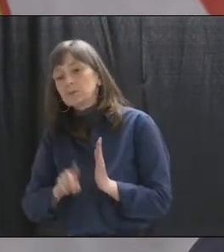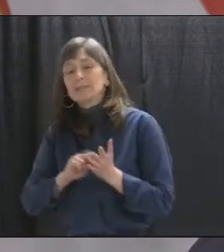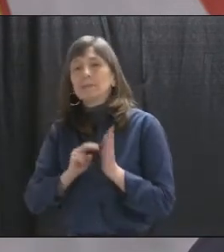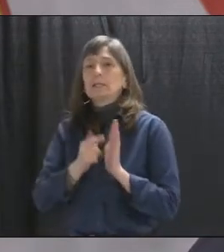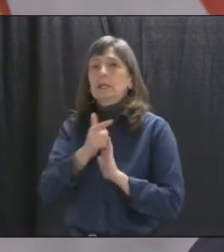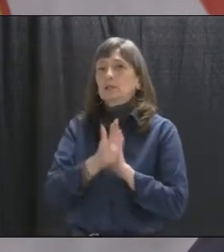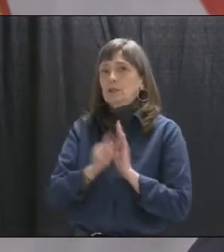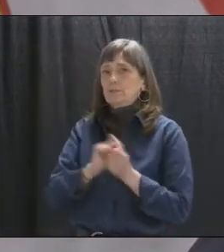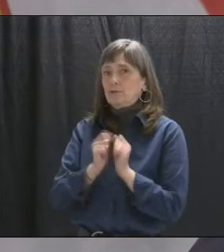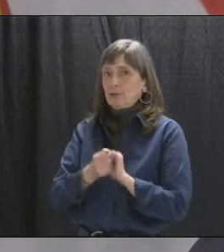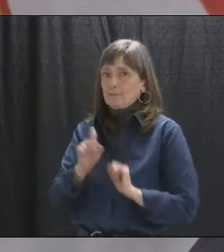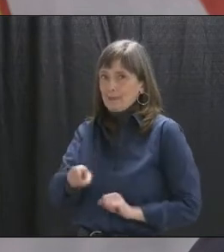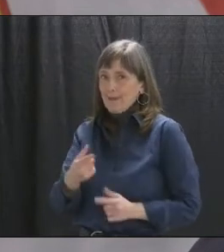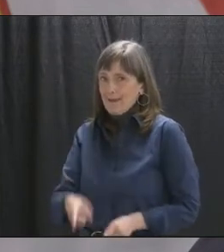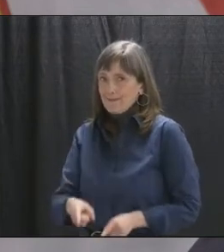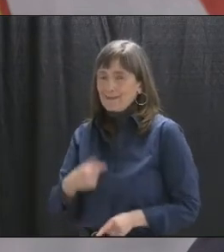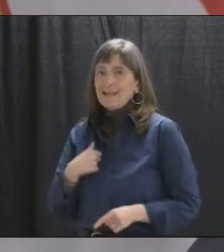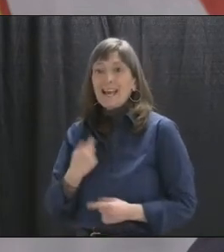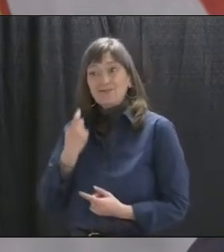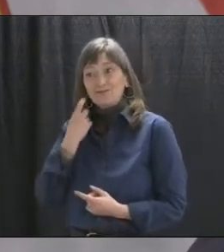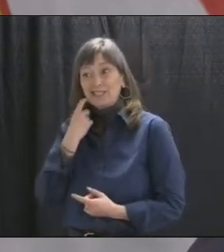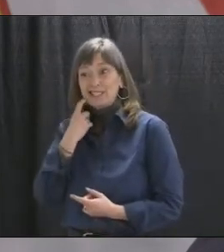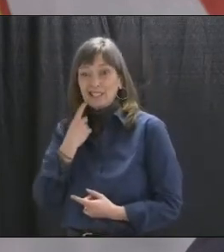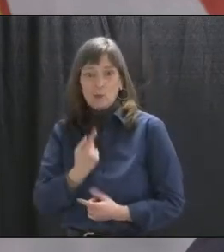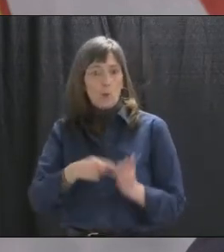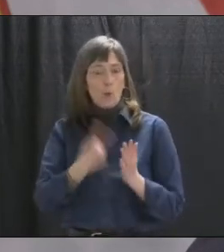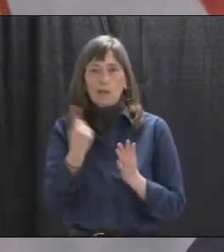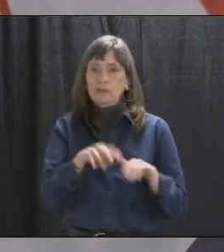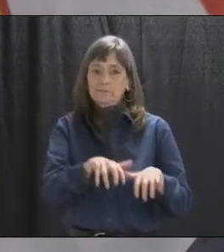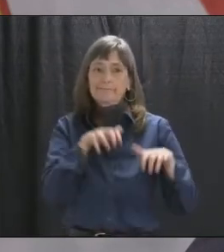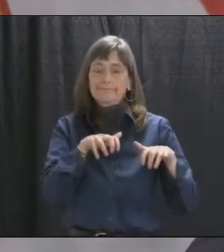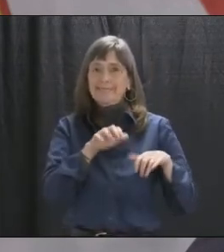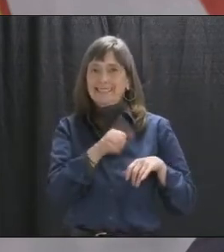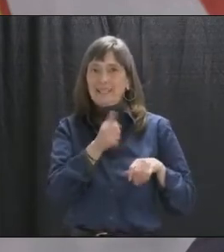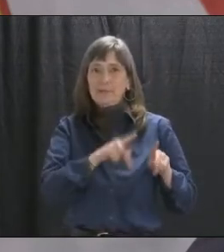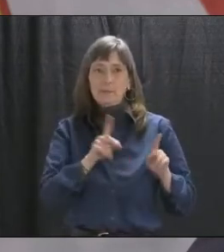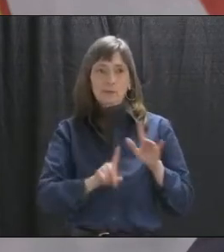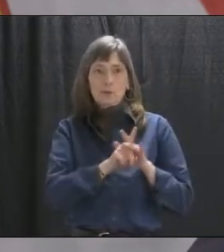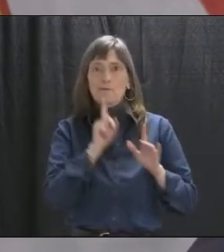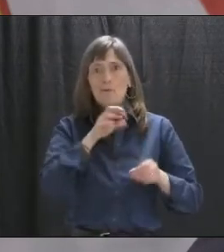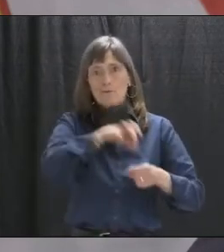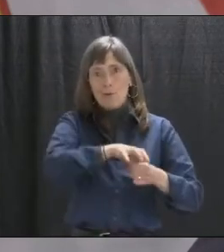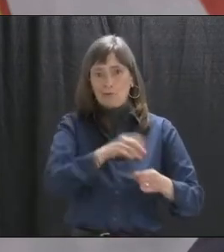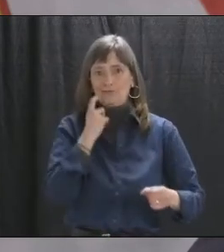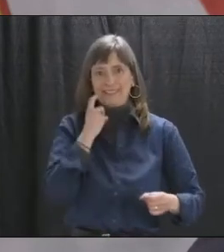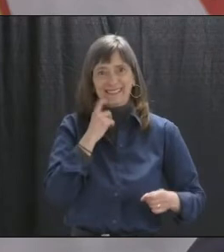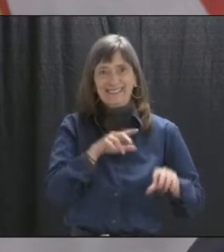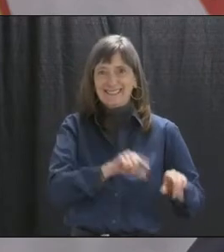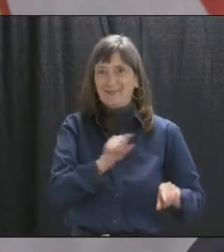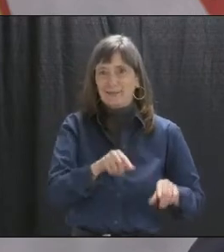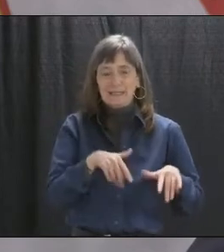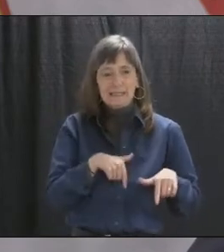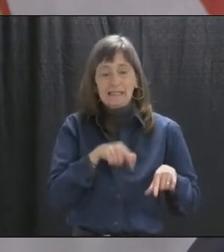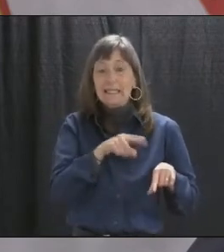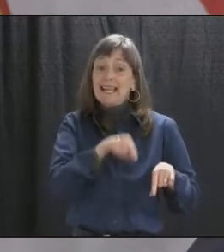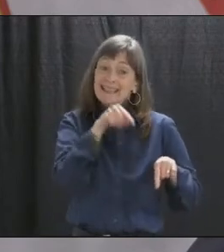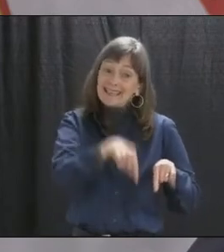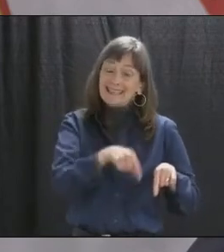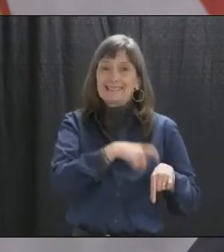change. And we've only had that one session in the House of Assembly with some 10 members there. And that session was primarily based